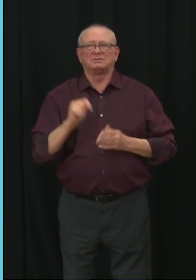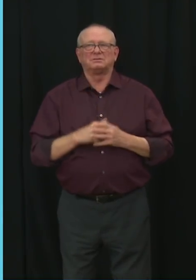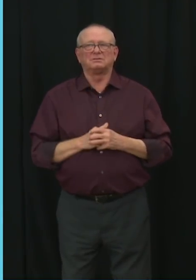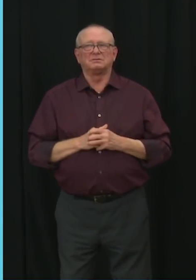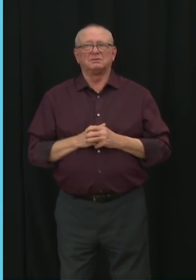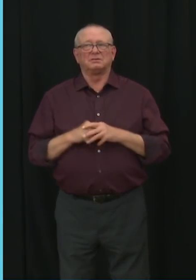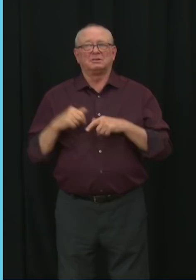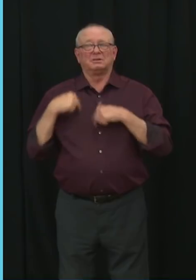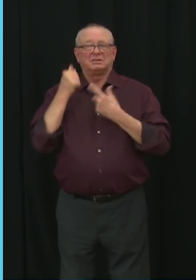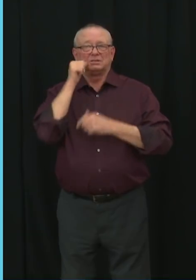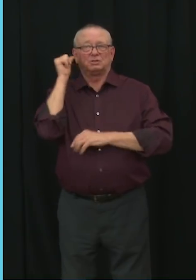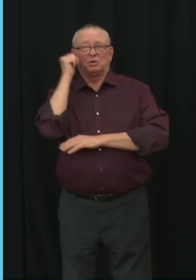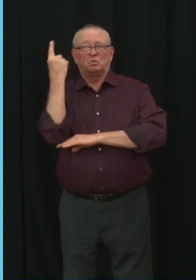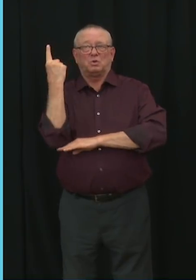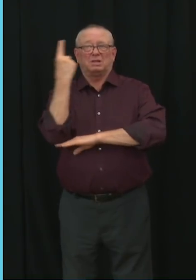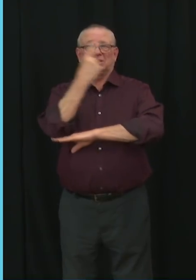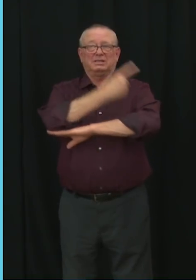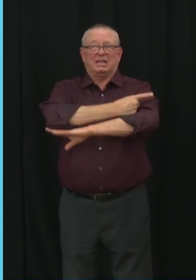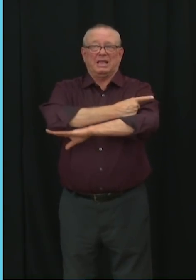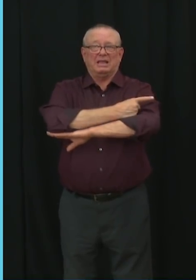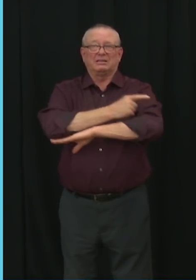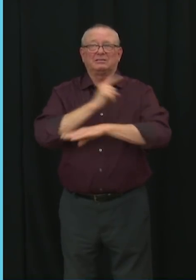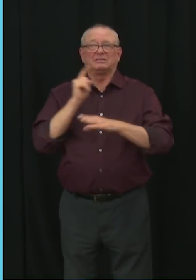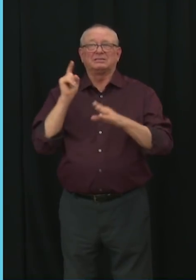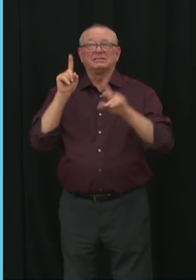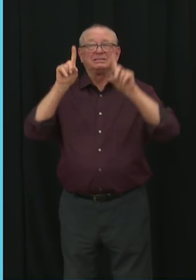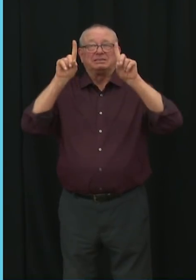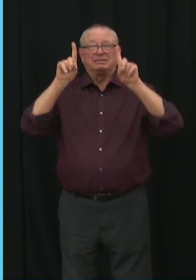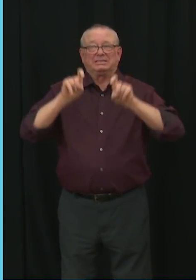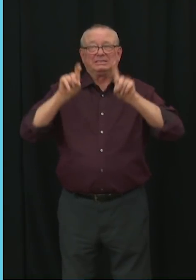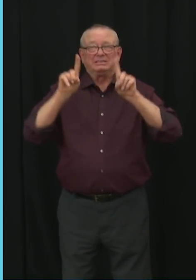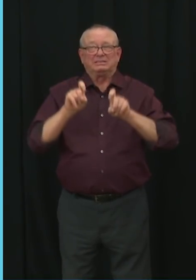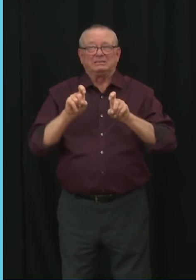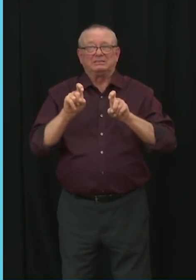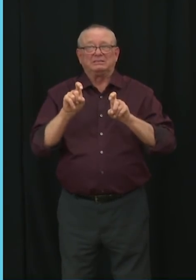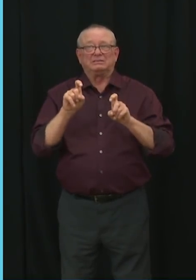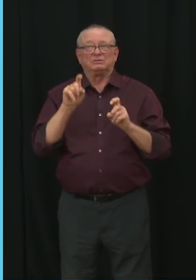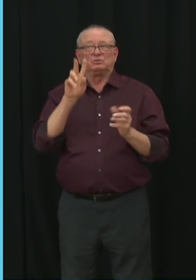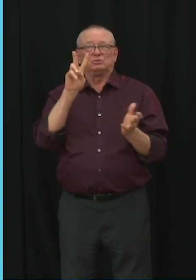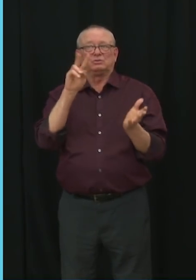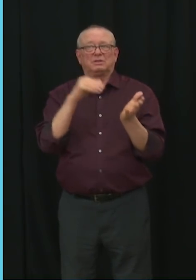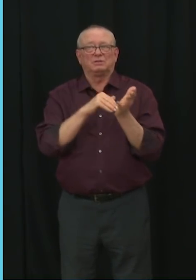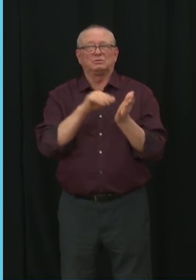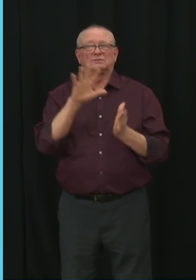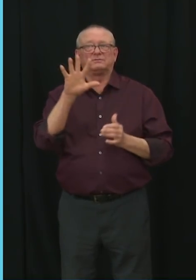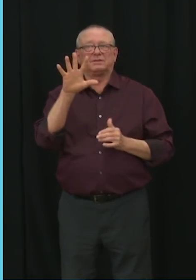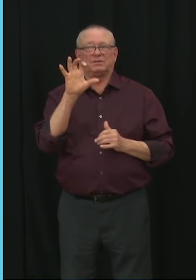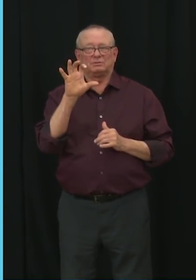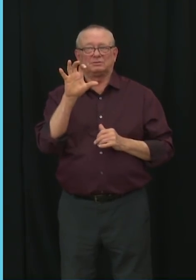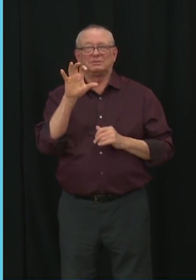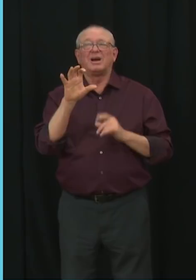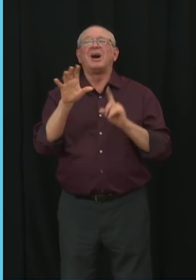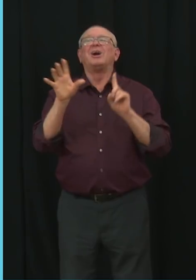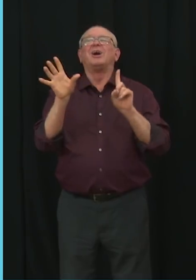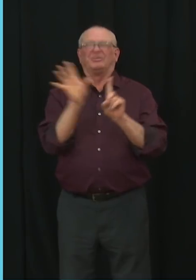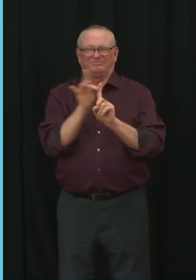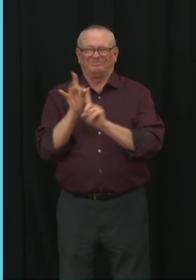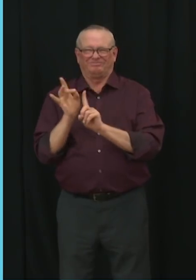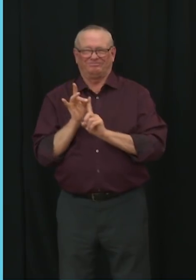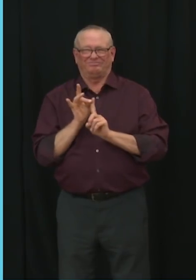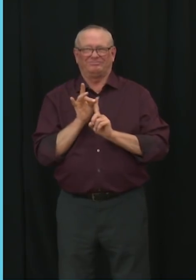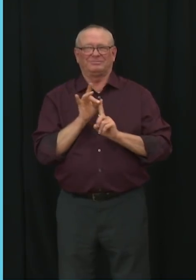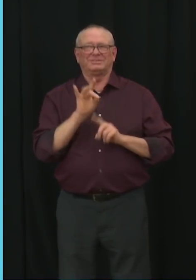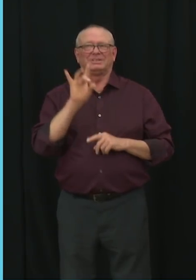2,500 tests. Our positivity rate for lab-confirmed cases is about 33.9%. Turning